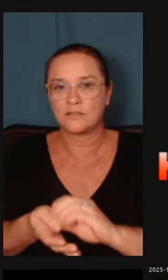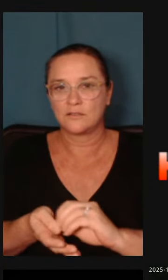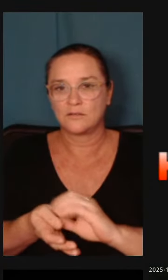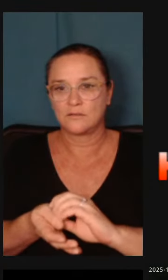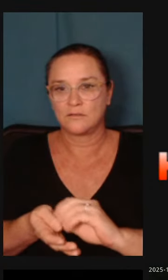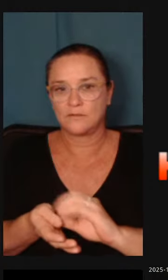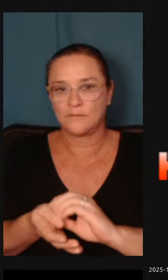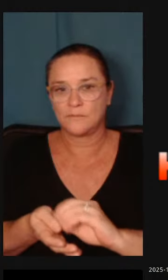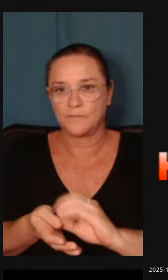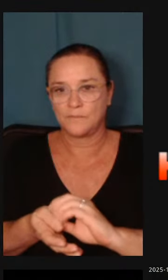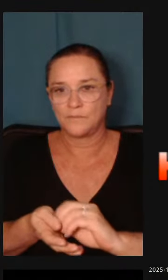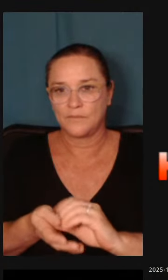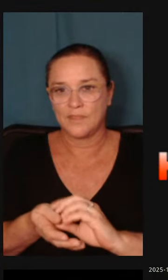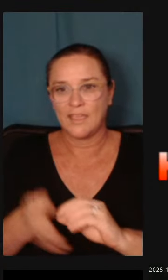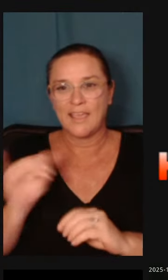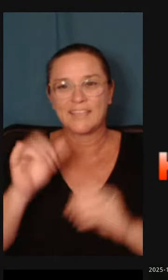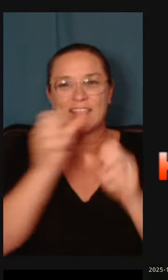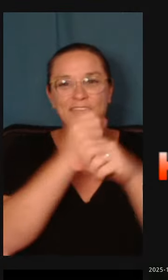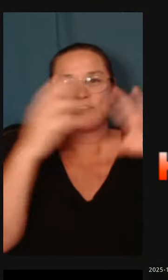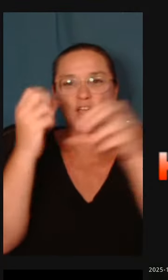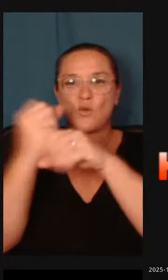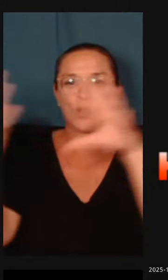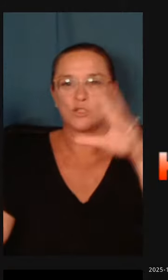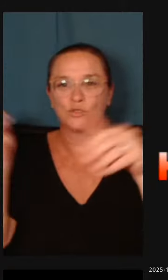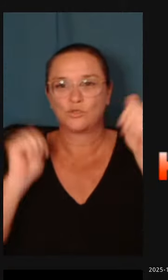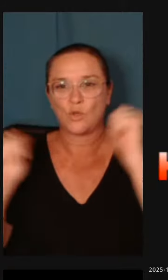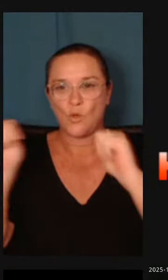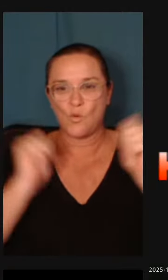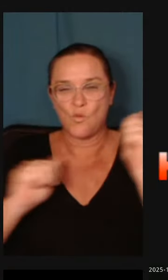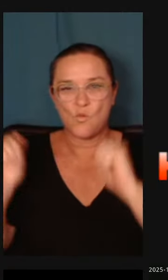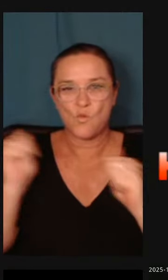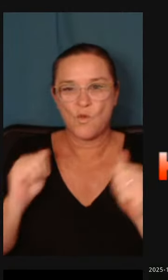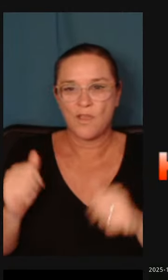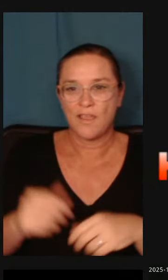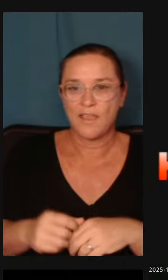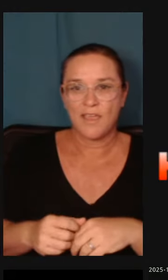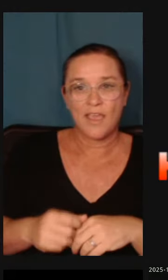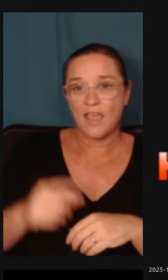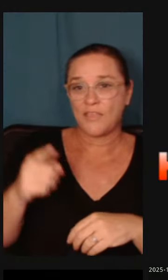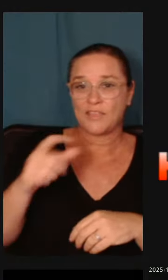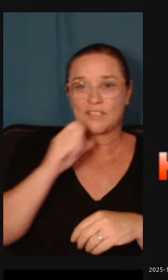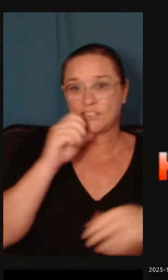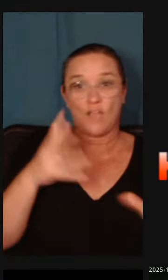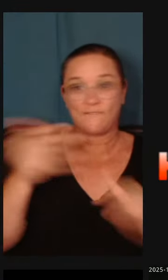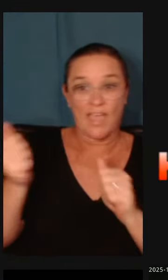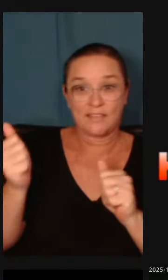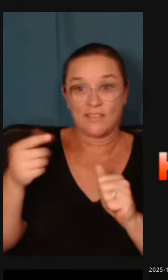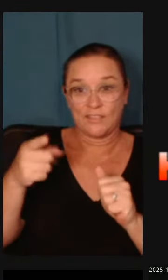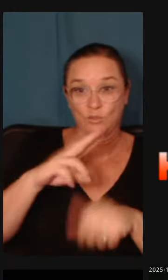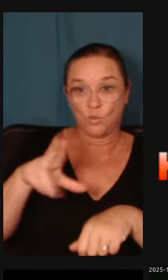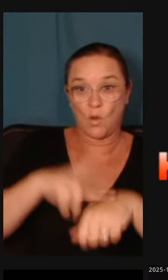A little fireworks show. Right? And this is real speed. I didn't speed any of this up.